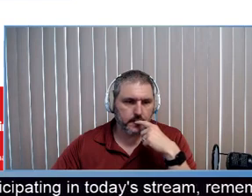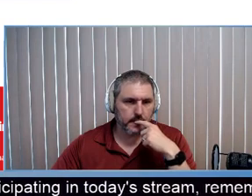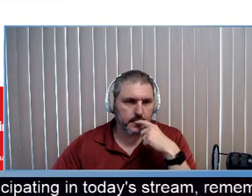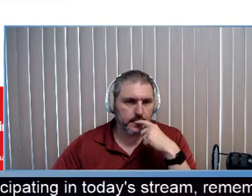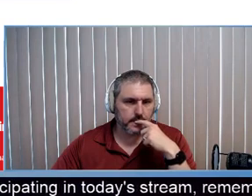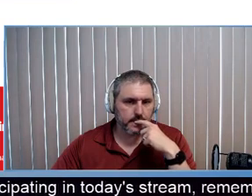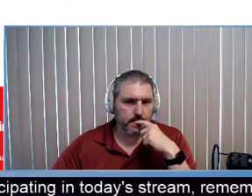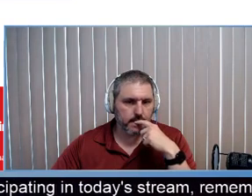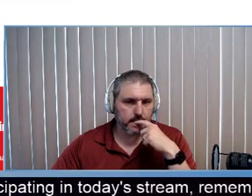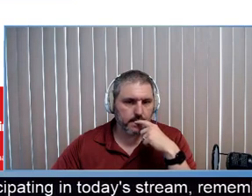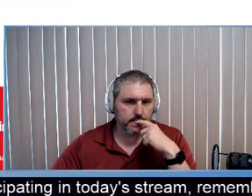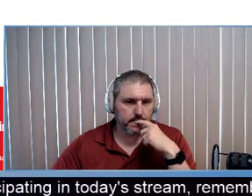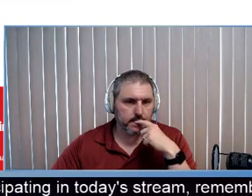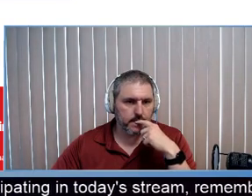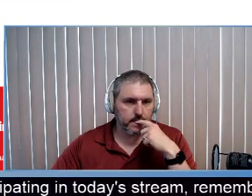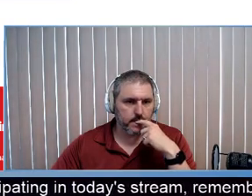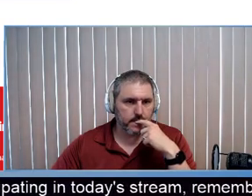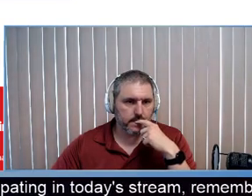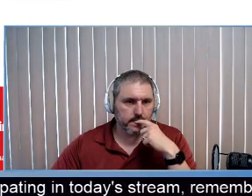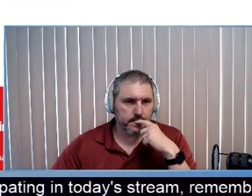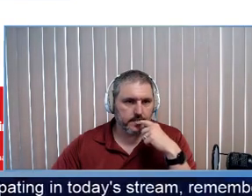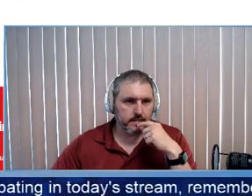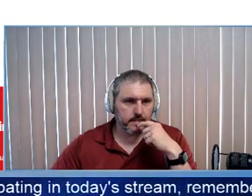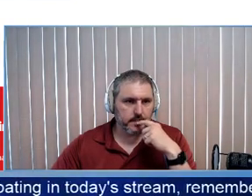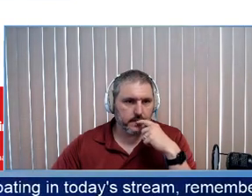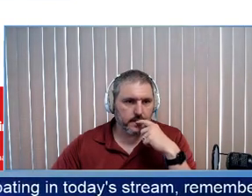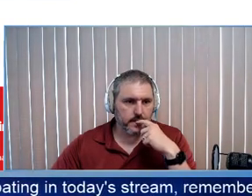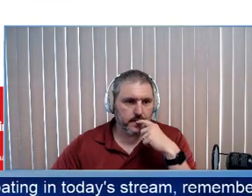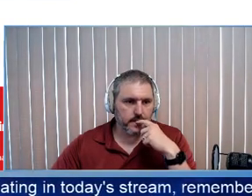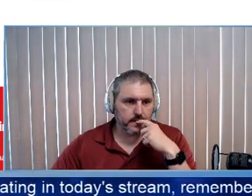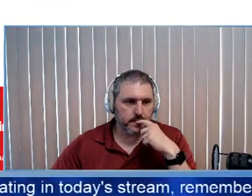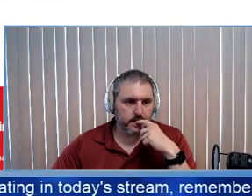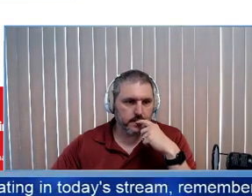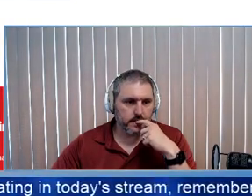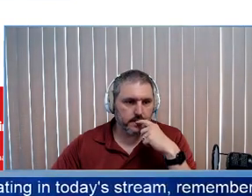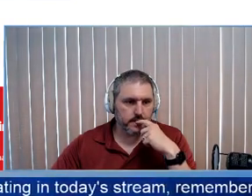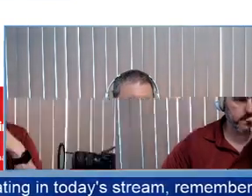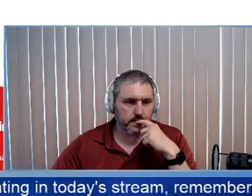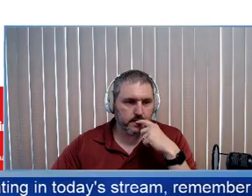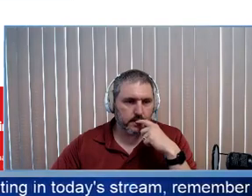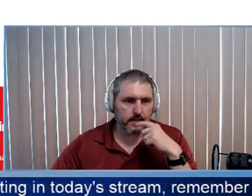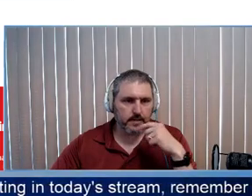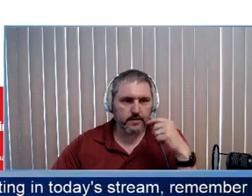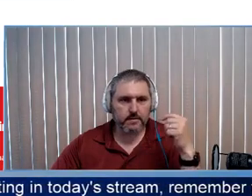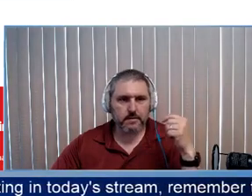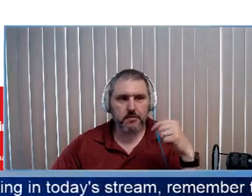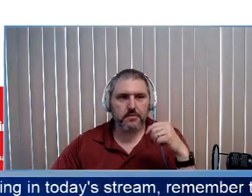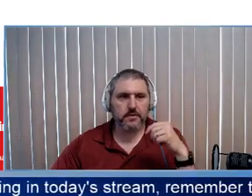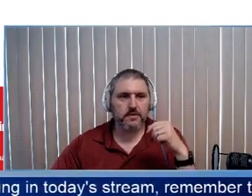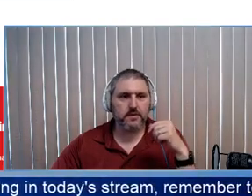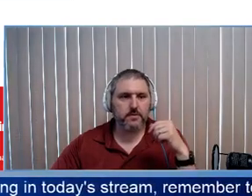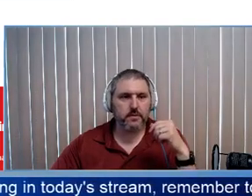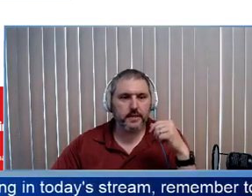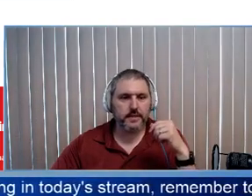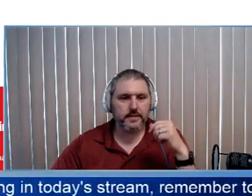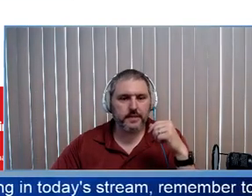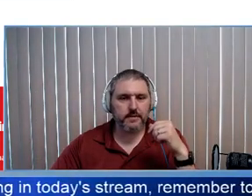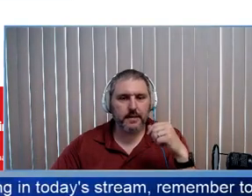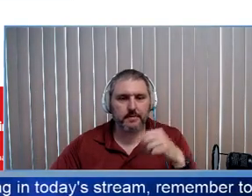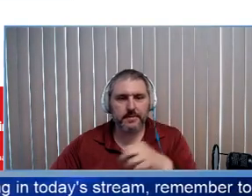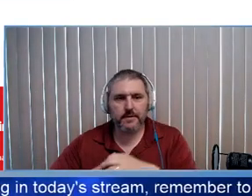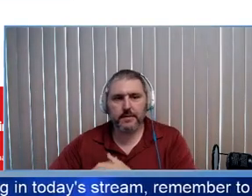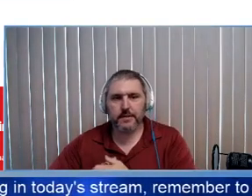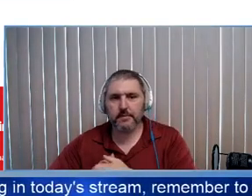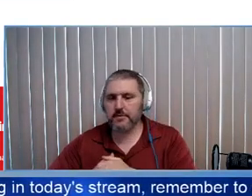Technologists, I see all the amazing things you have been doing. You are transforming business models and virtual. Okay, there's some commercial in there, so we'll wait and